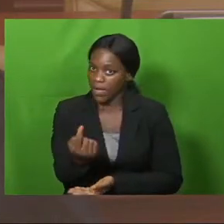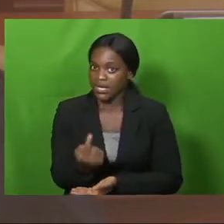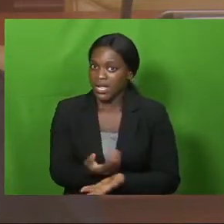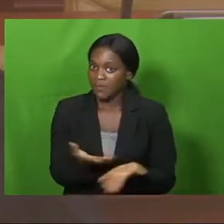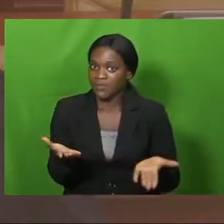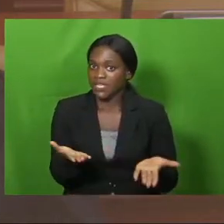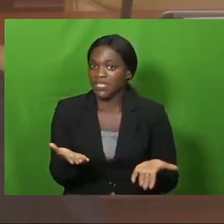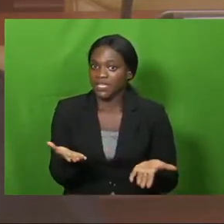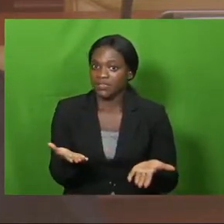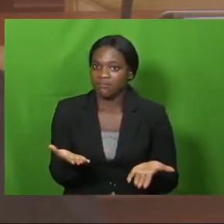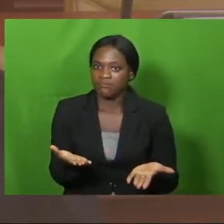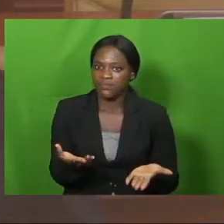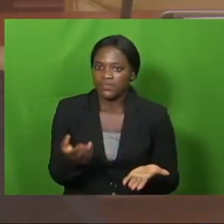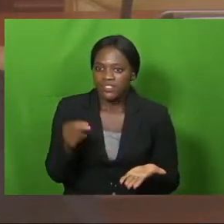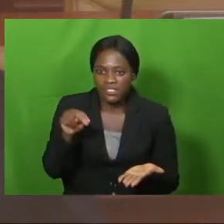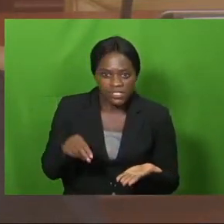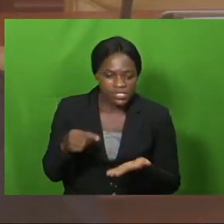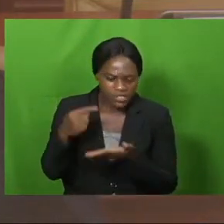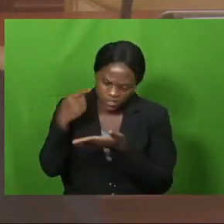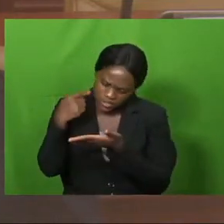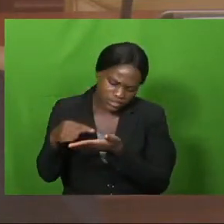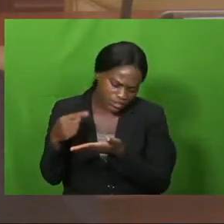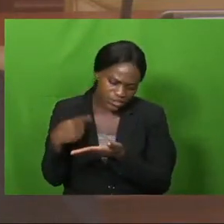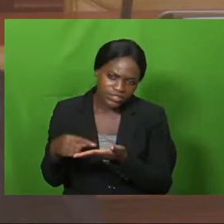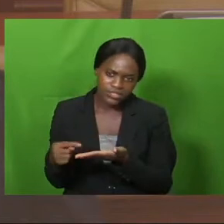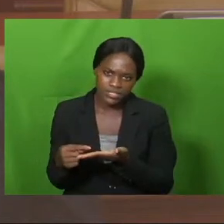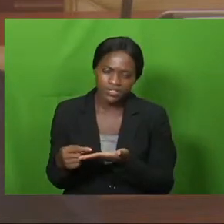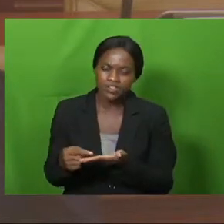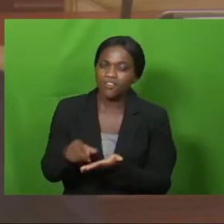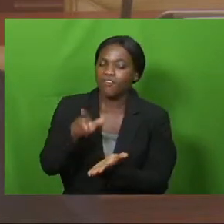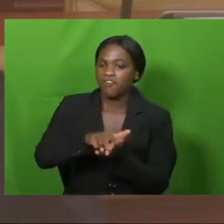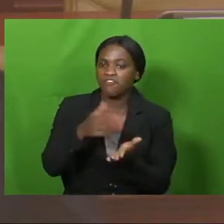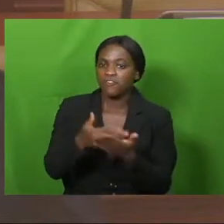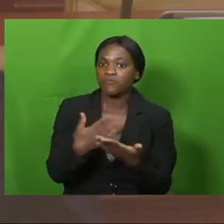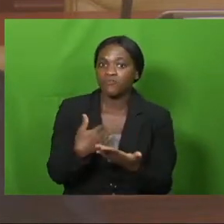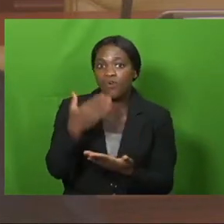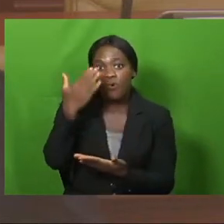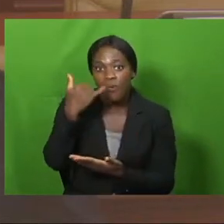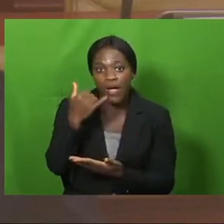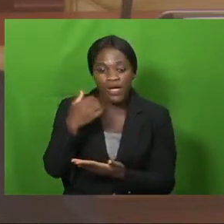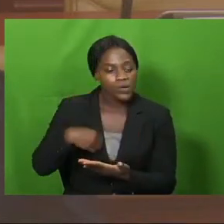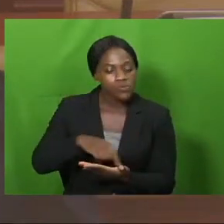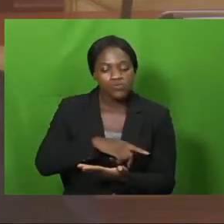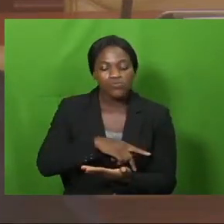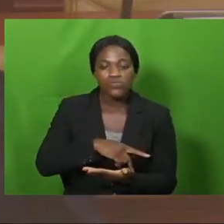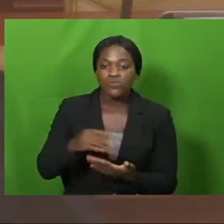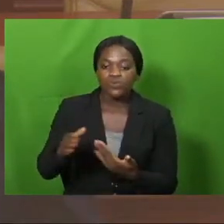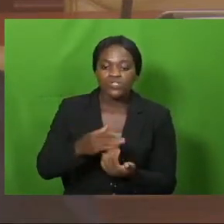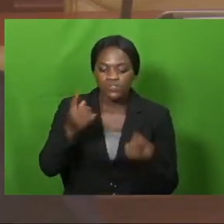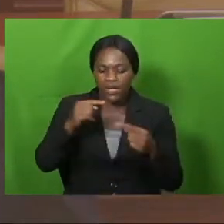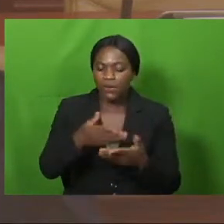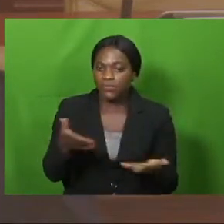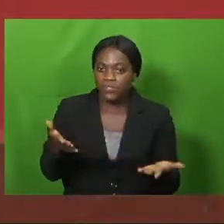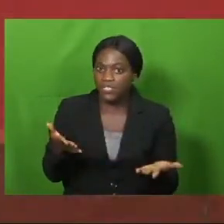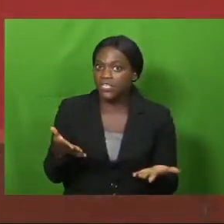So I think it is a matter that we ought to confirm, because it's indeed a House of Records.